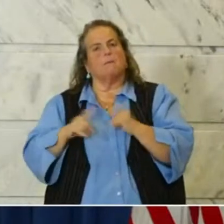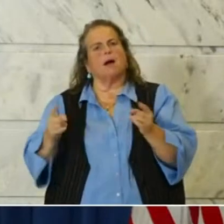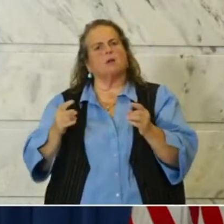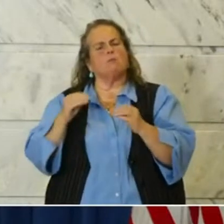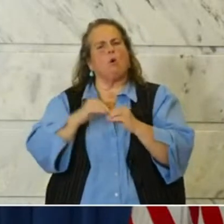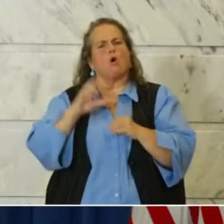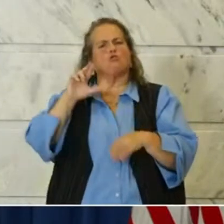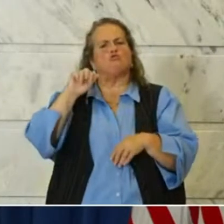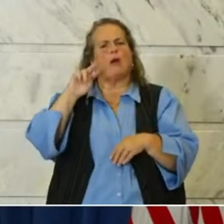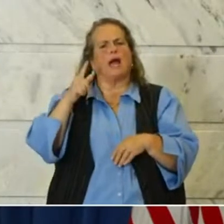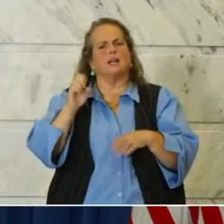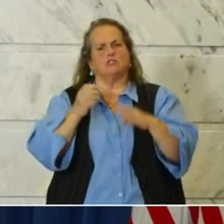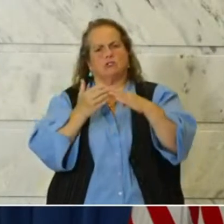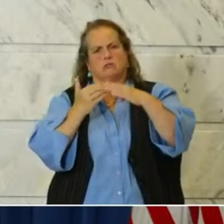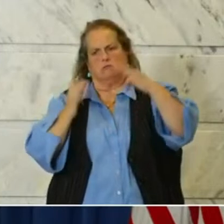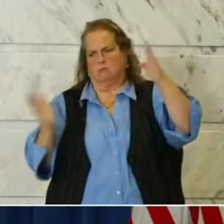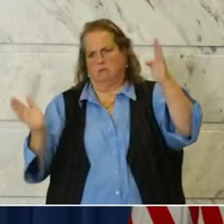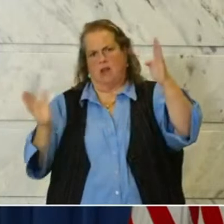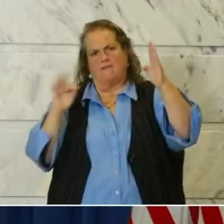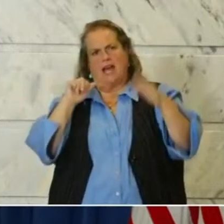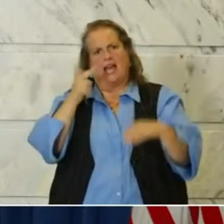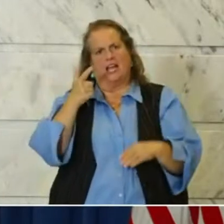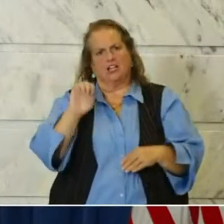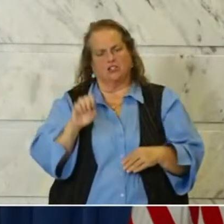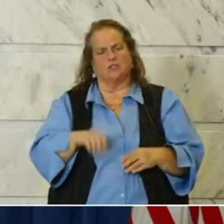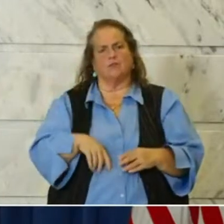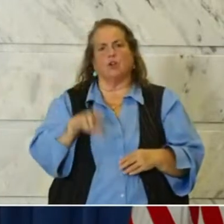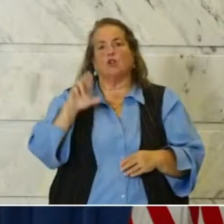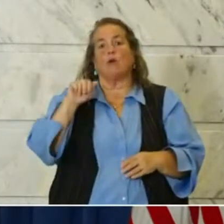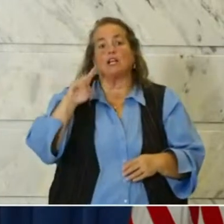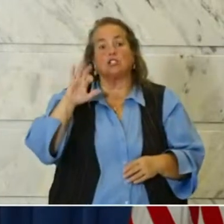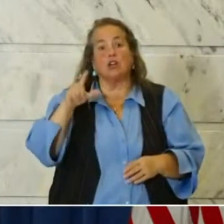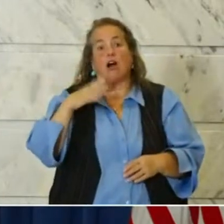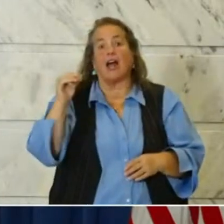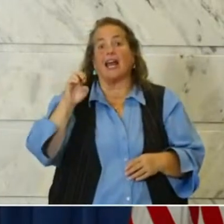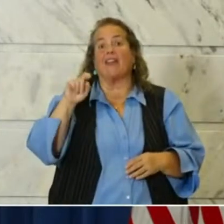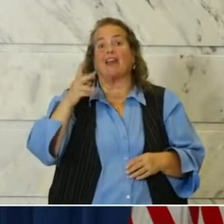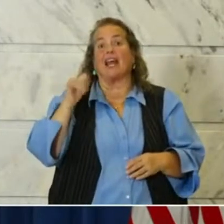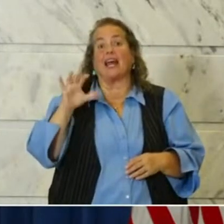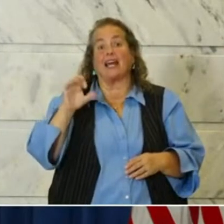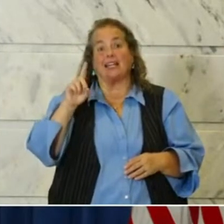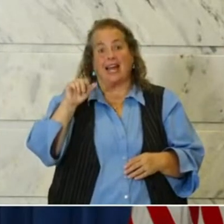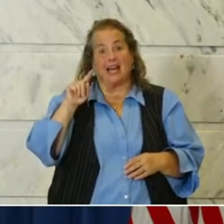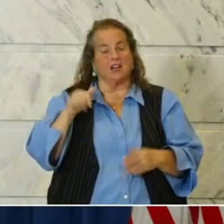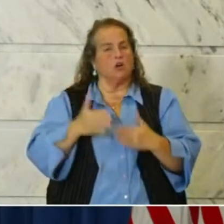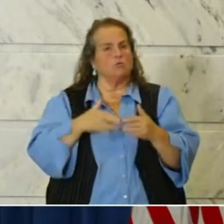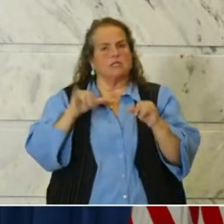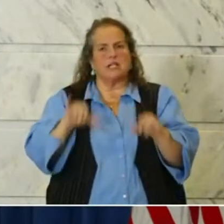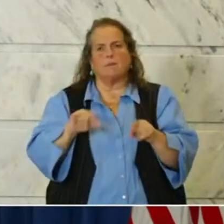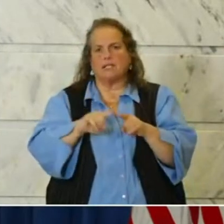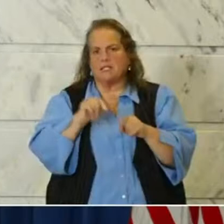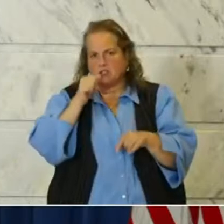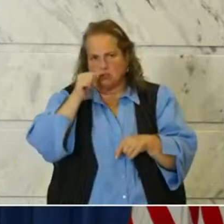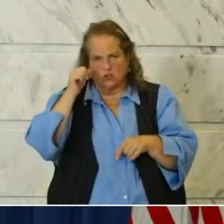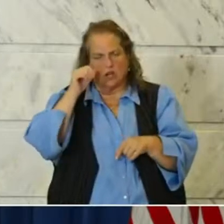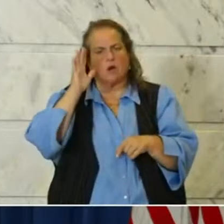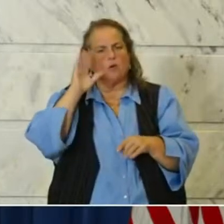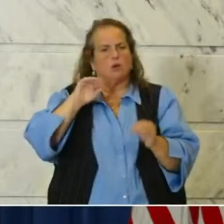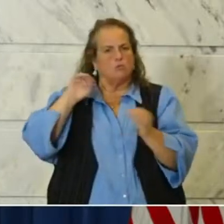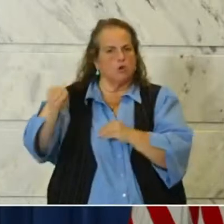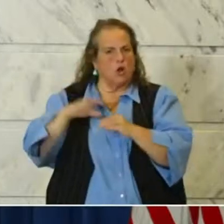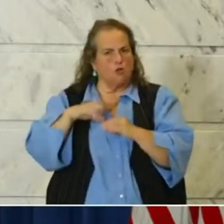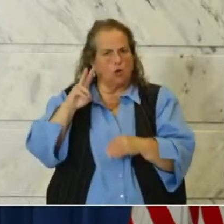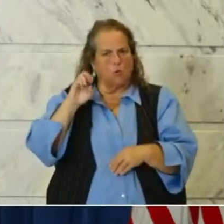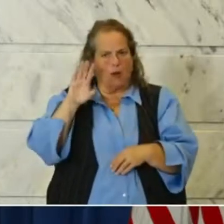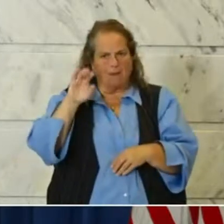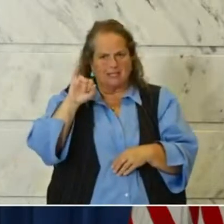of ages. Our racial and ethnic data is virtually the same as yesterday. It will be on the website. We update